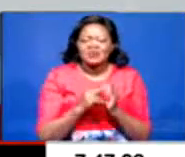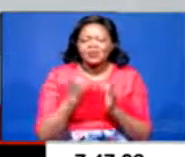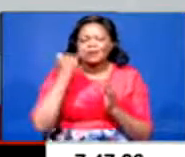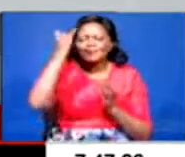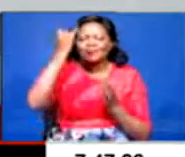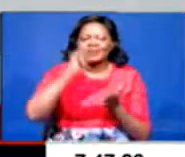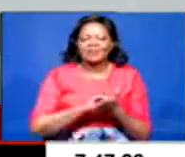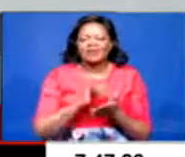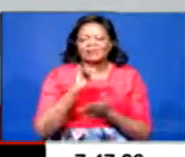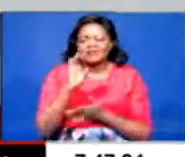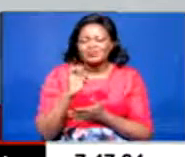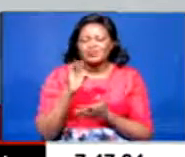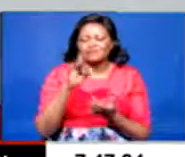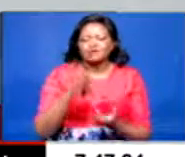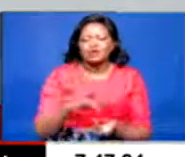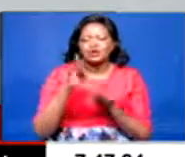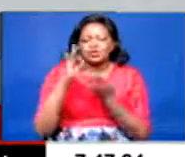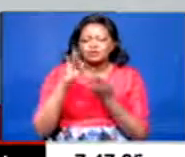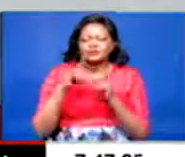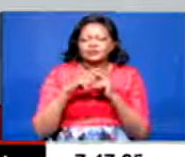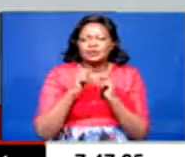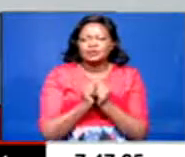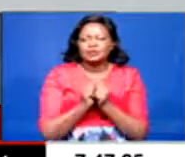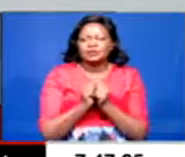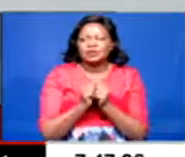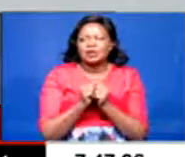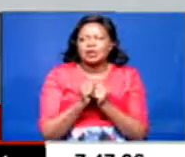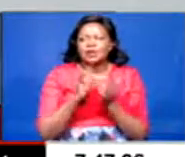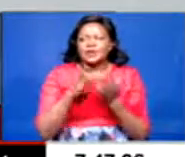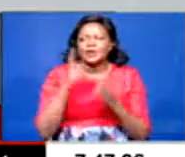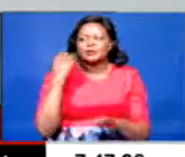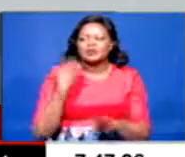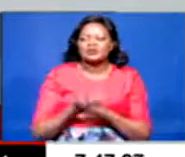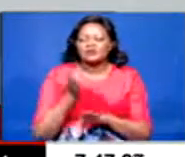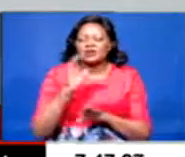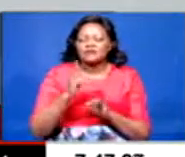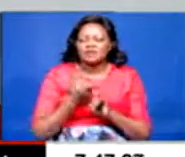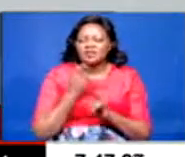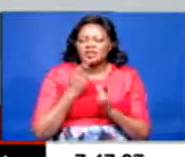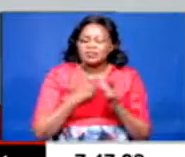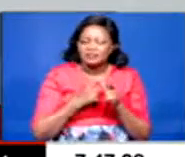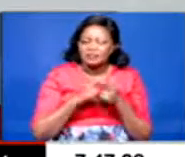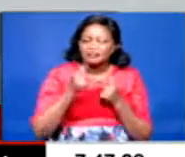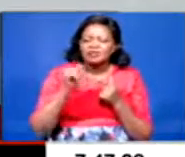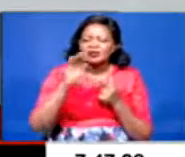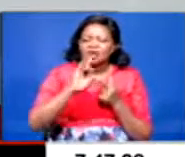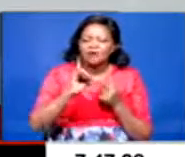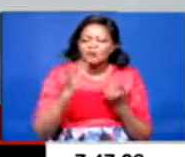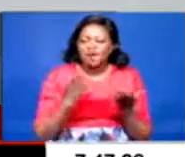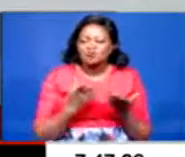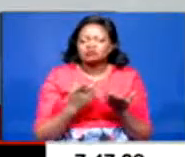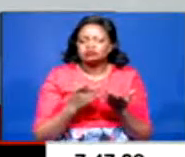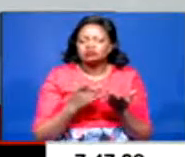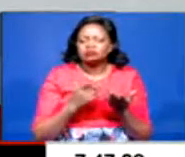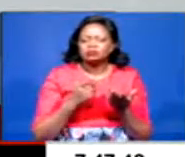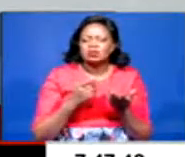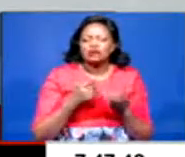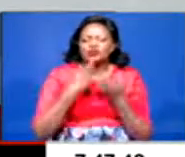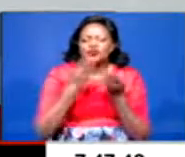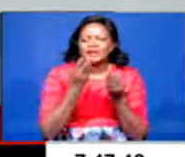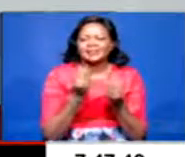IBC has prioritized to start with the most difficult areas first, coming to areas like Nairobi where you can replace the KIMS kit easily,